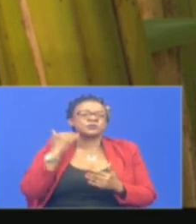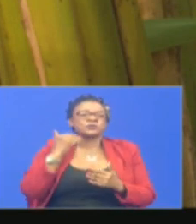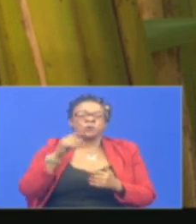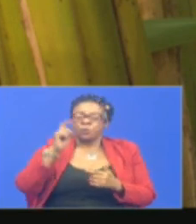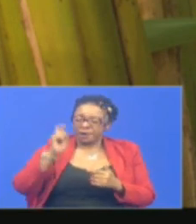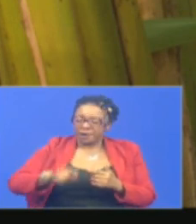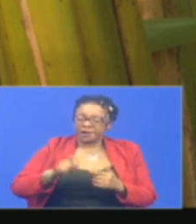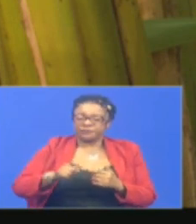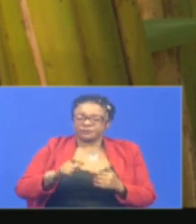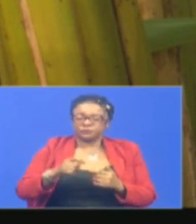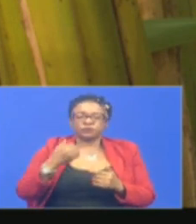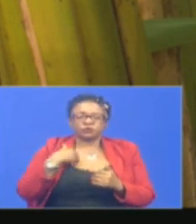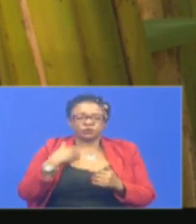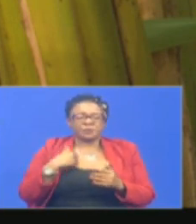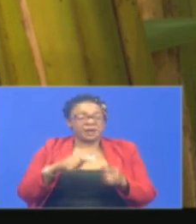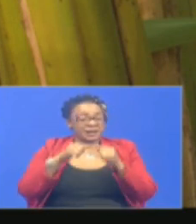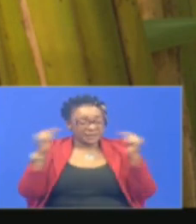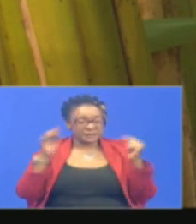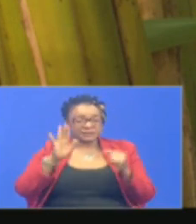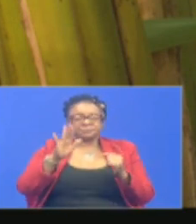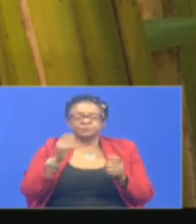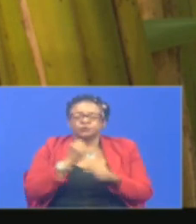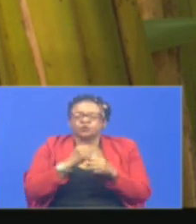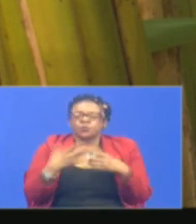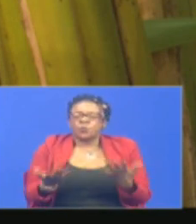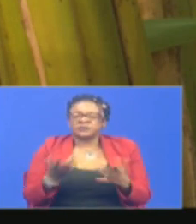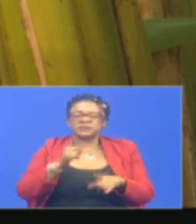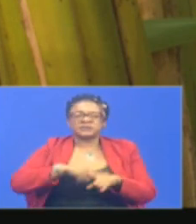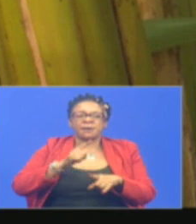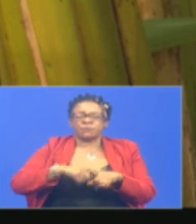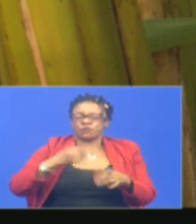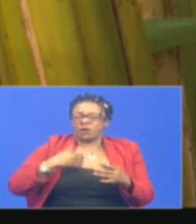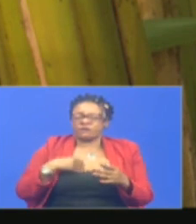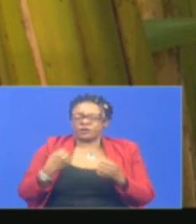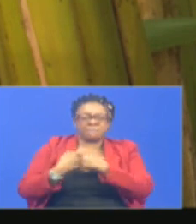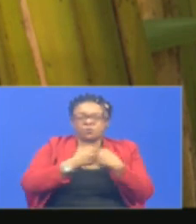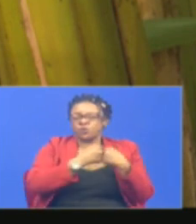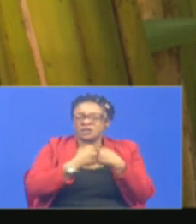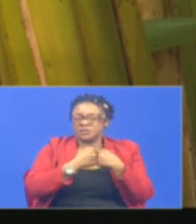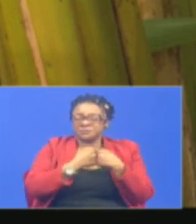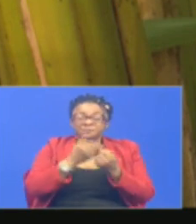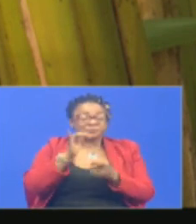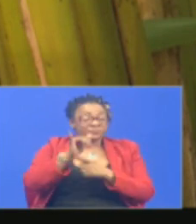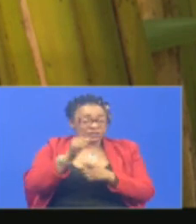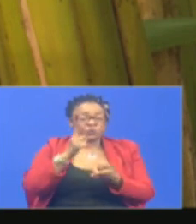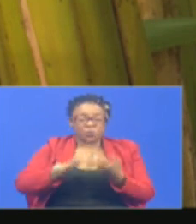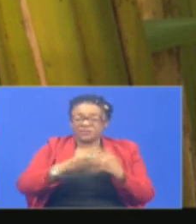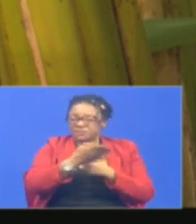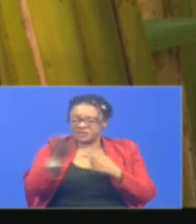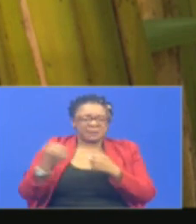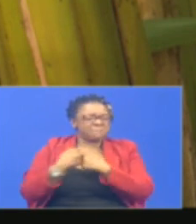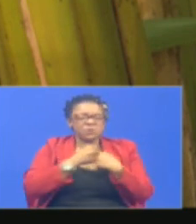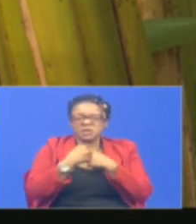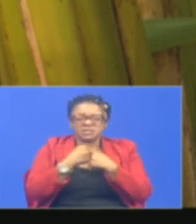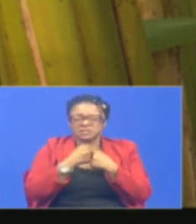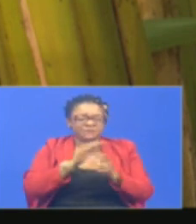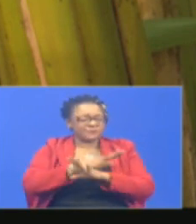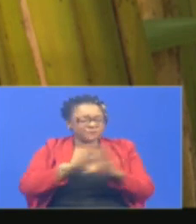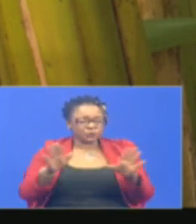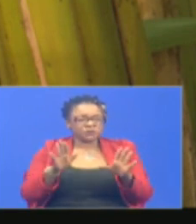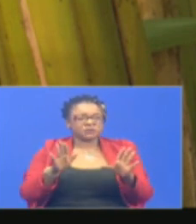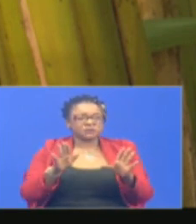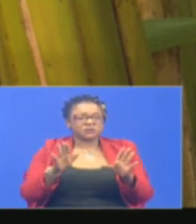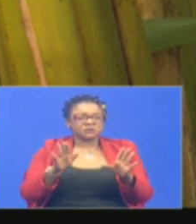standing up against them. Because you see, what do you do when you're faced with a bully? Because that's actually what they are. They are bullies. They have refused